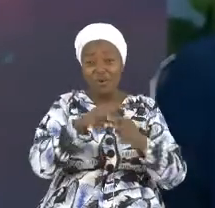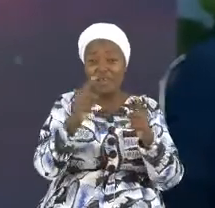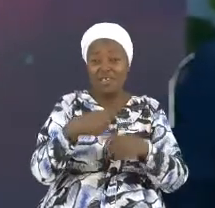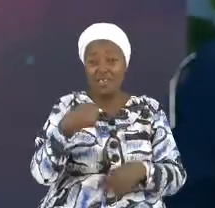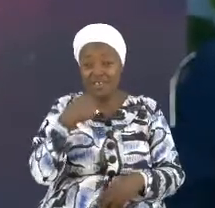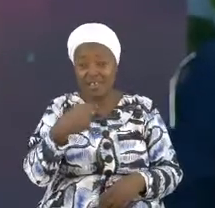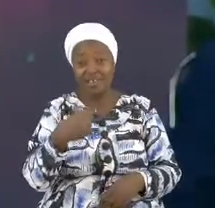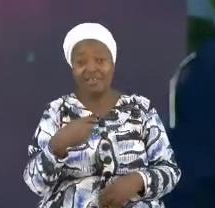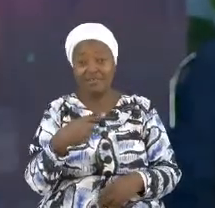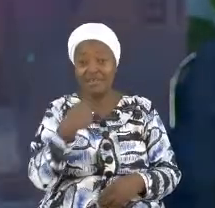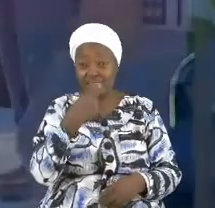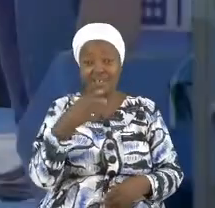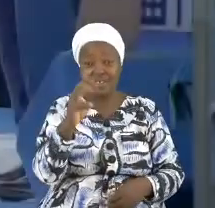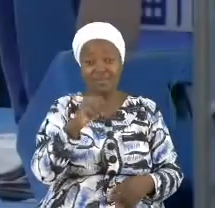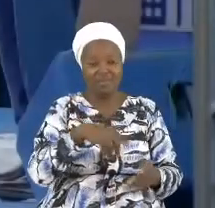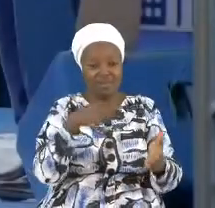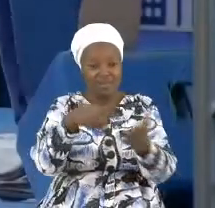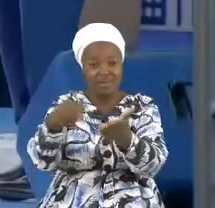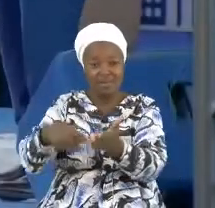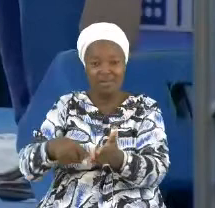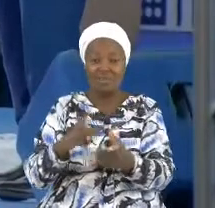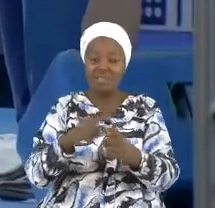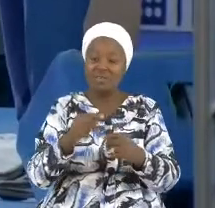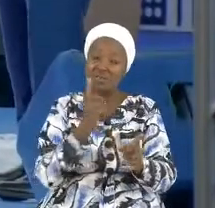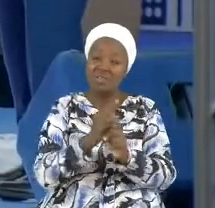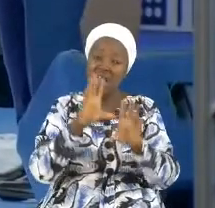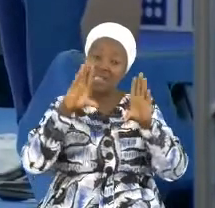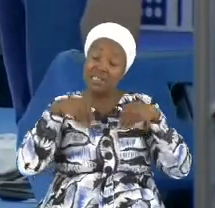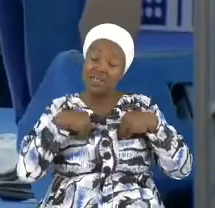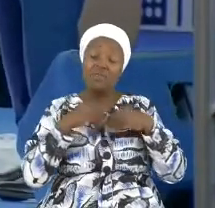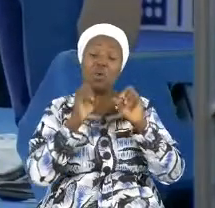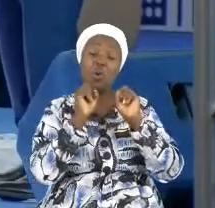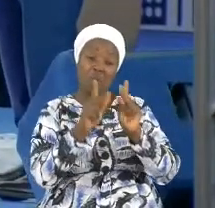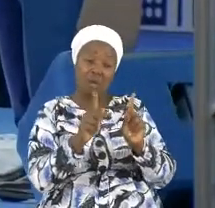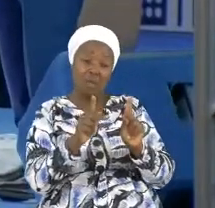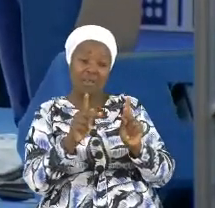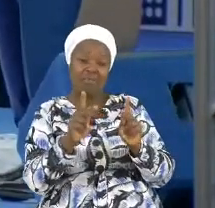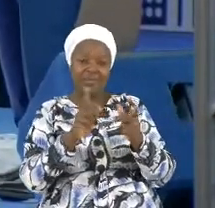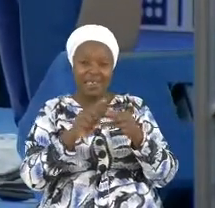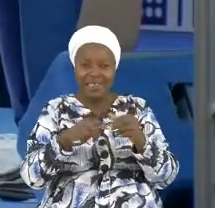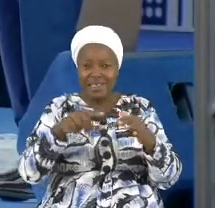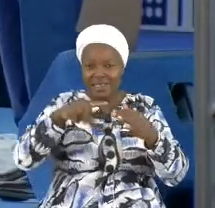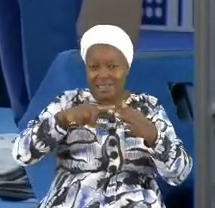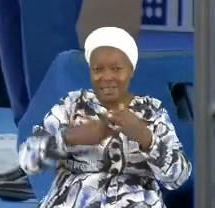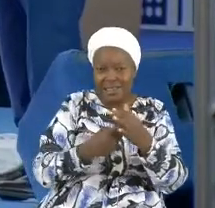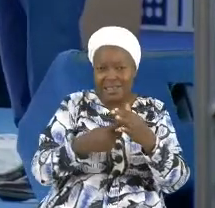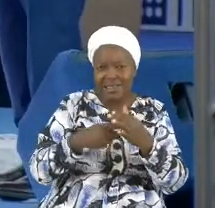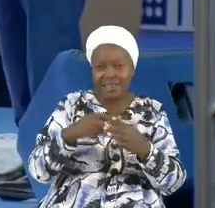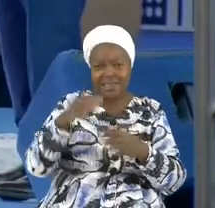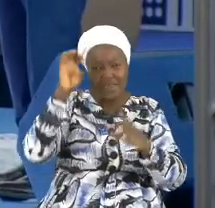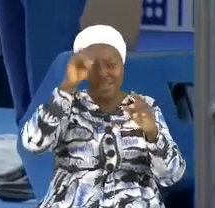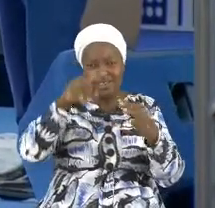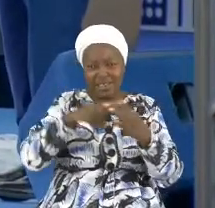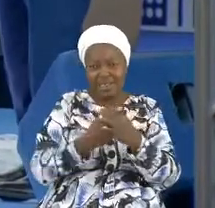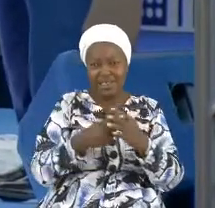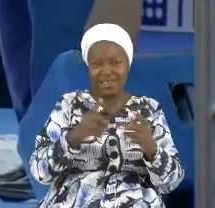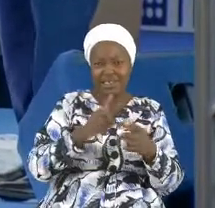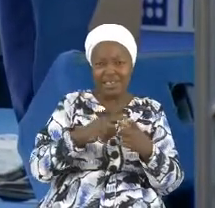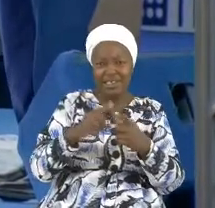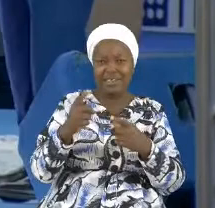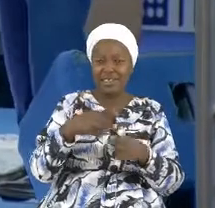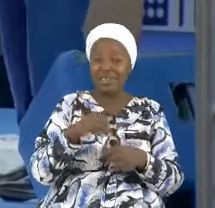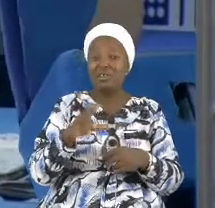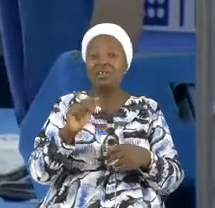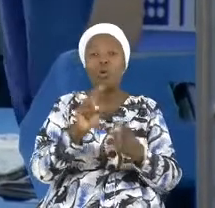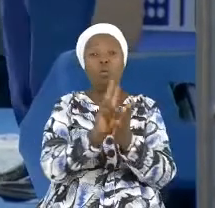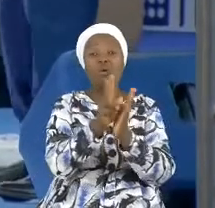then I began. And I spoke. And what we did, at that time, there was no transmission like this